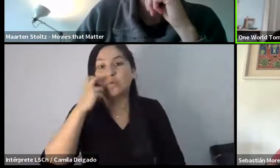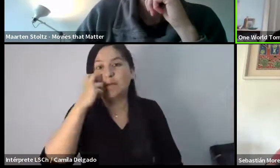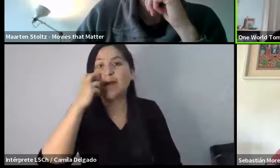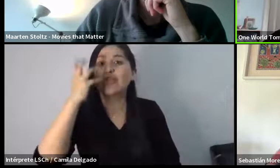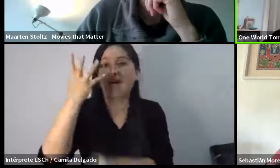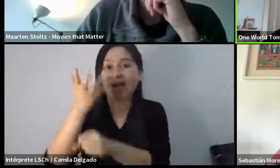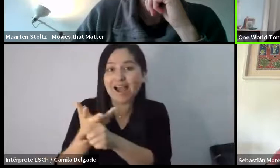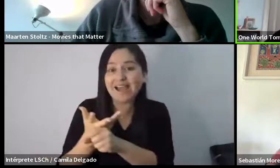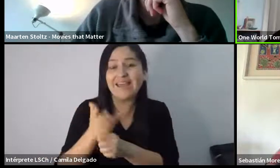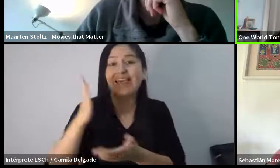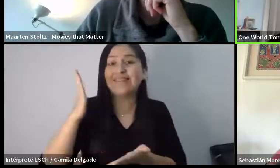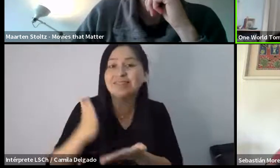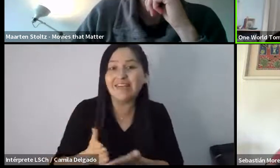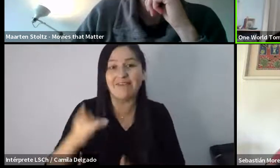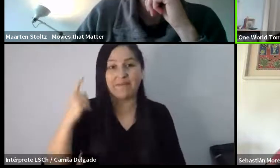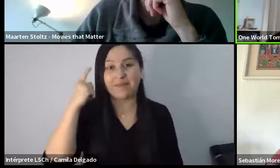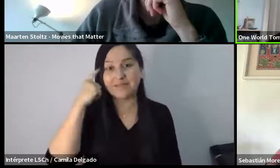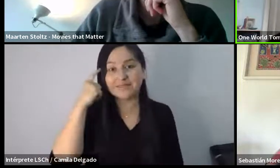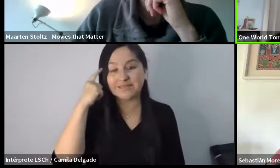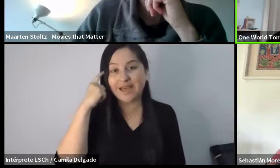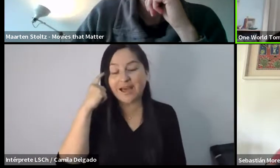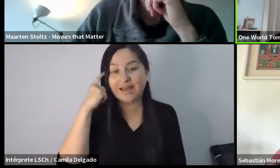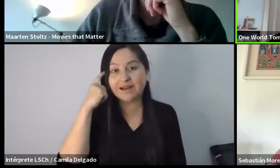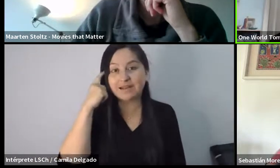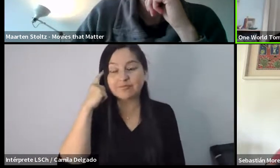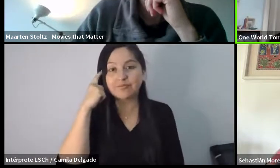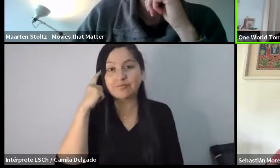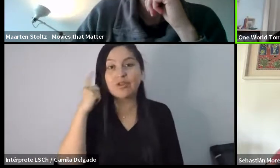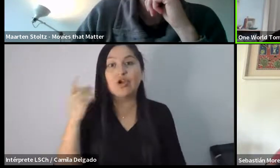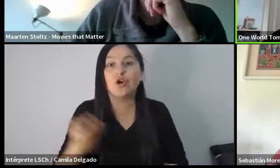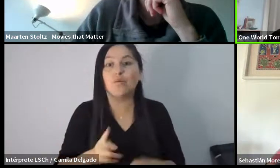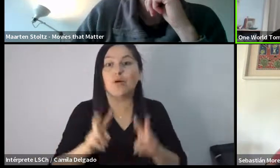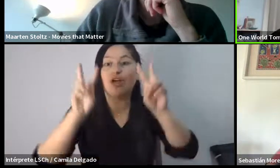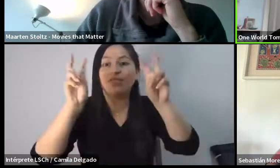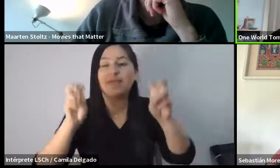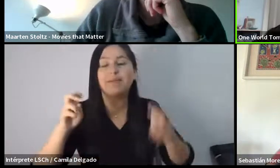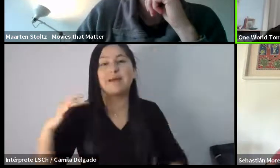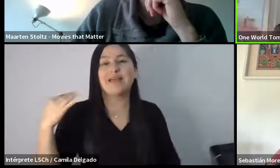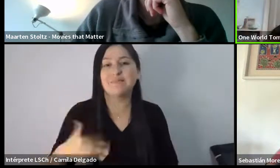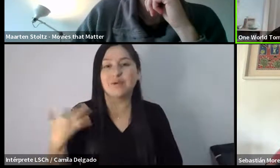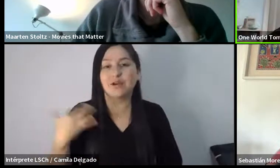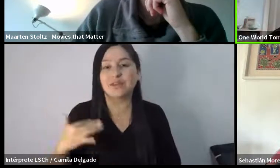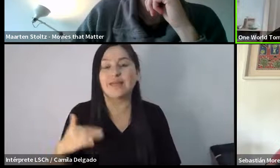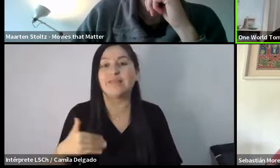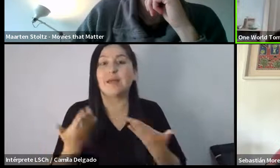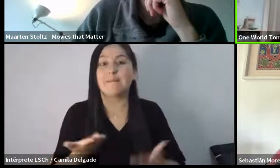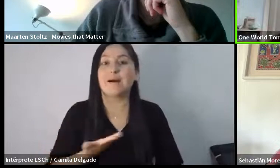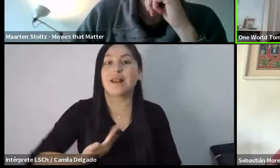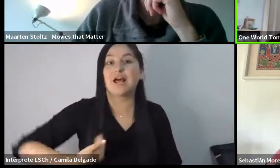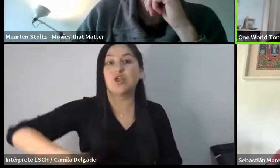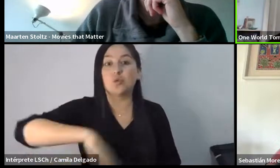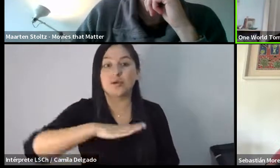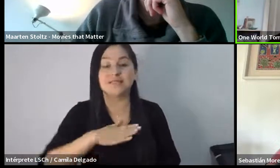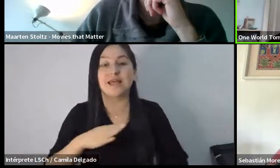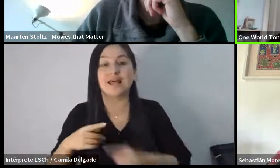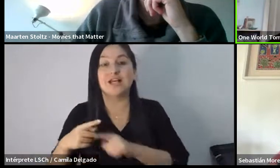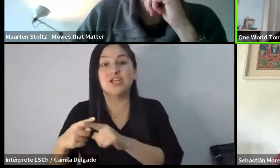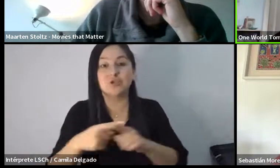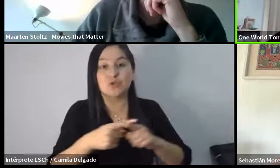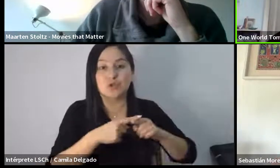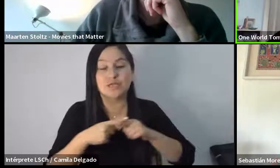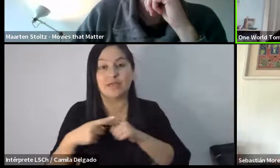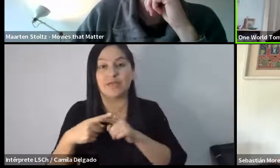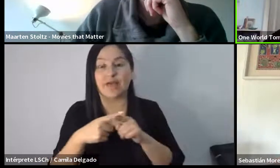we should consider them as like vital issue for our society. We need to just see what's going on in the world